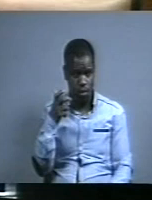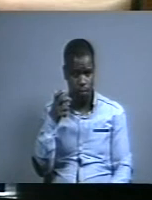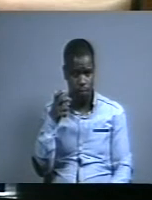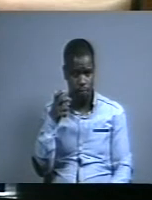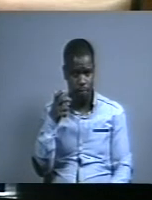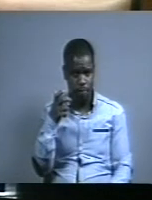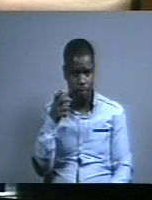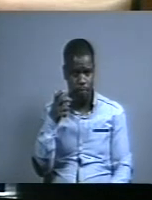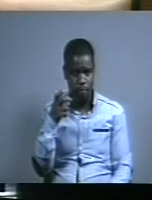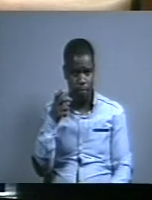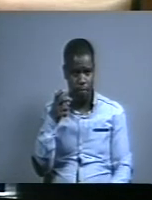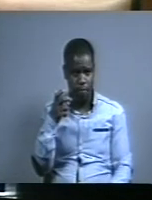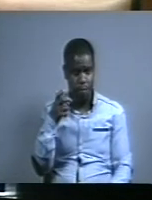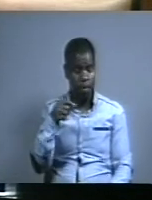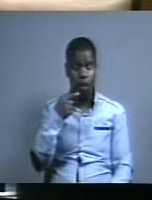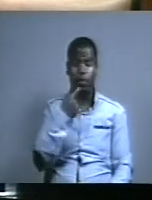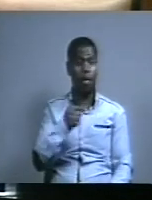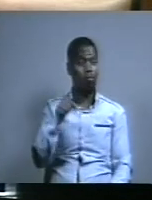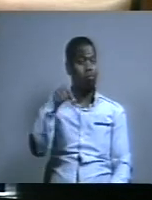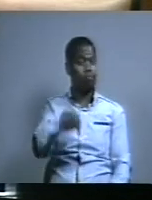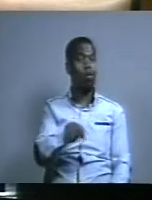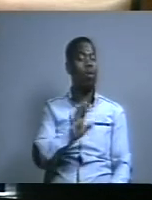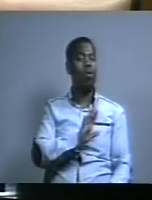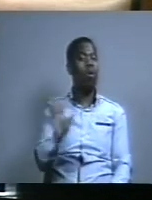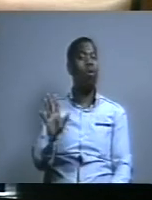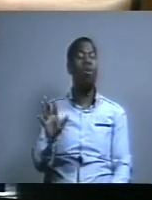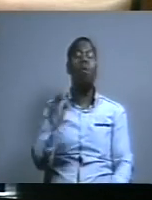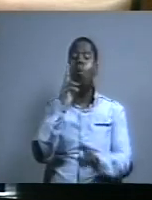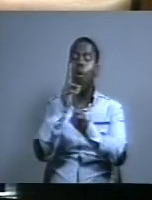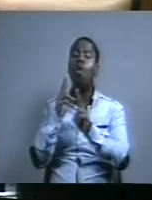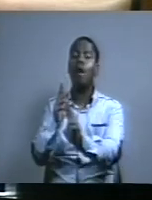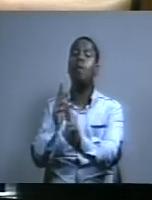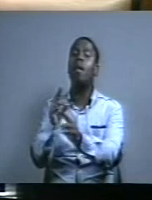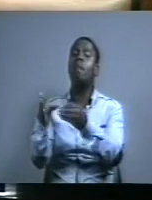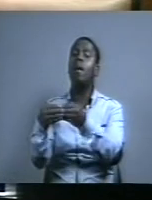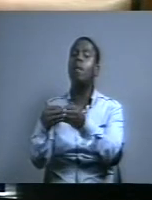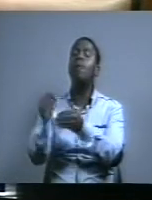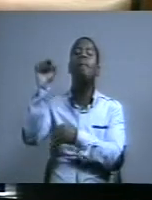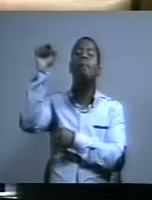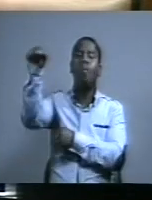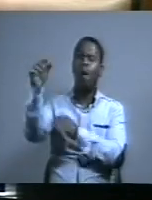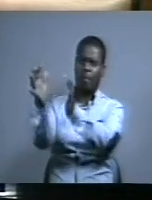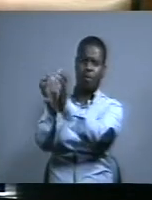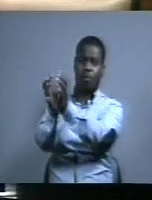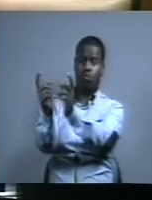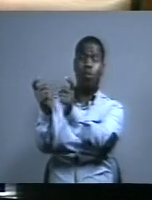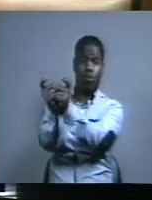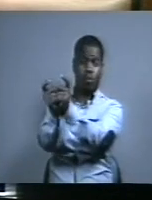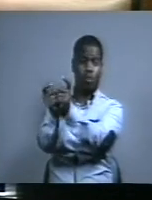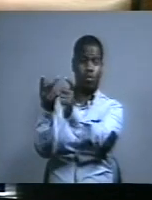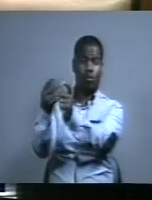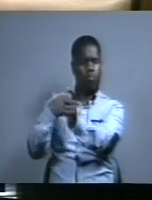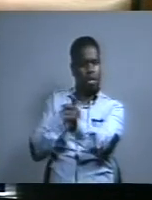here, at a portfolio committee, the Honourable Member called her a bitch. As I'm sitting here, I have no way